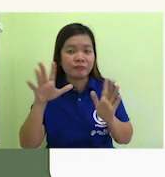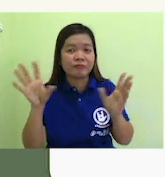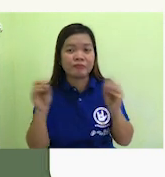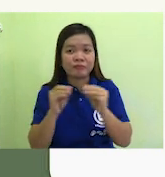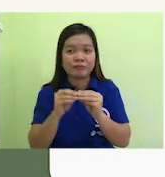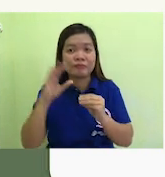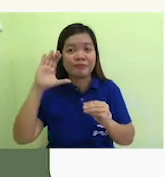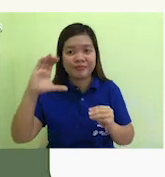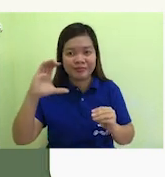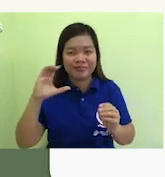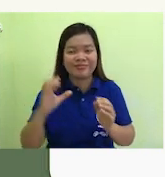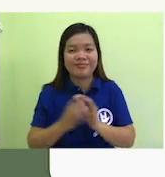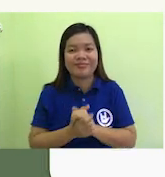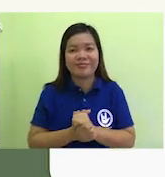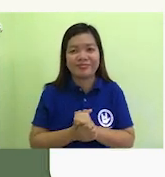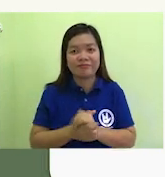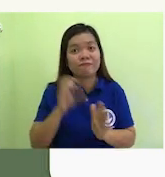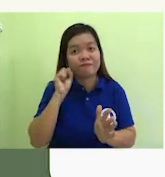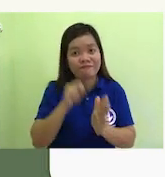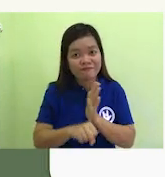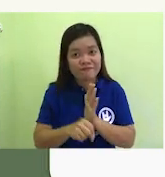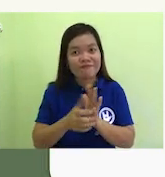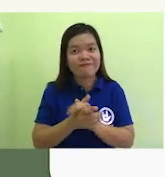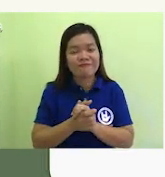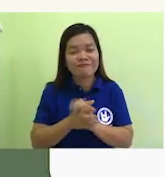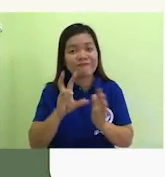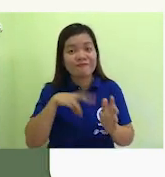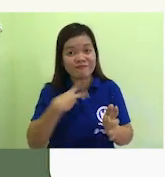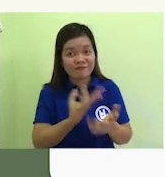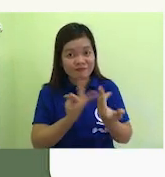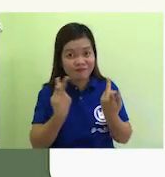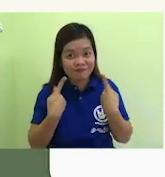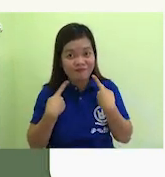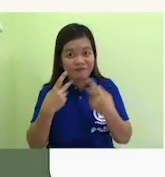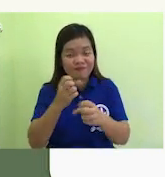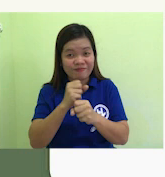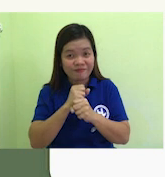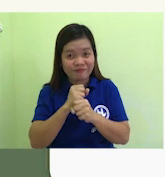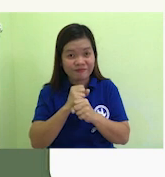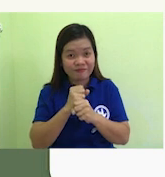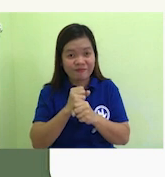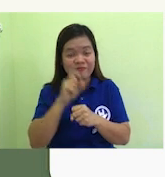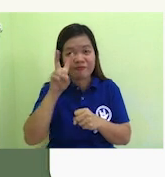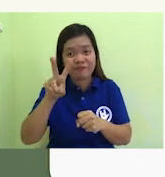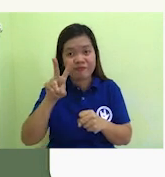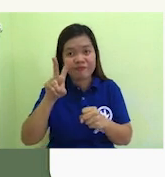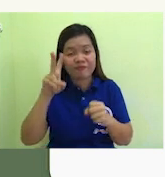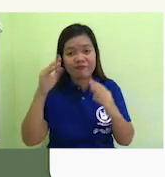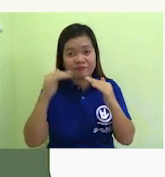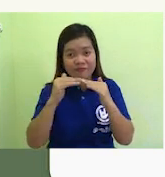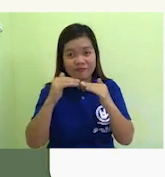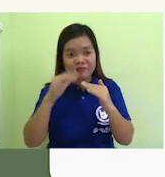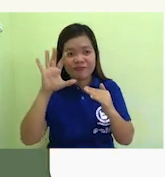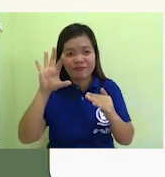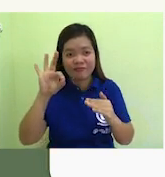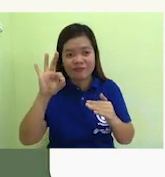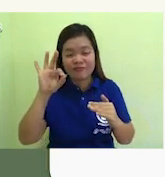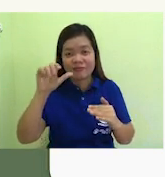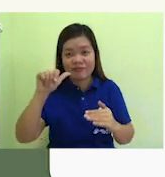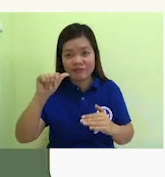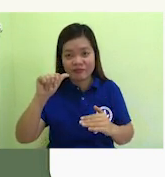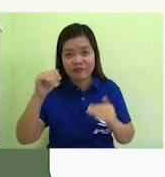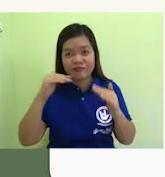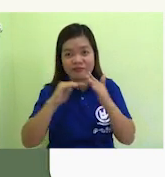3 plus c. So, we have obtained 2 equals